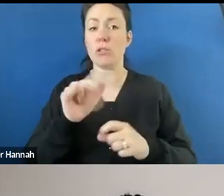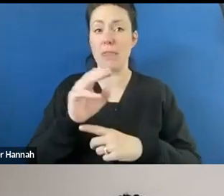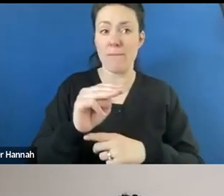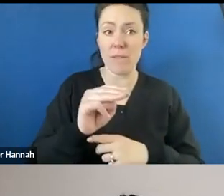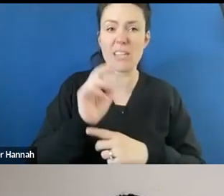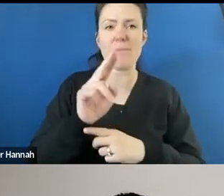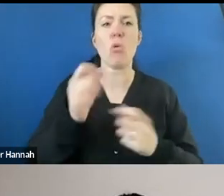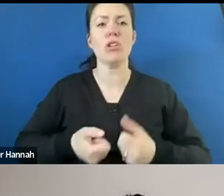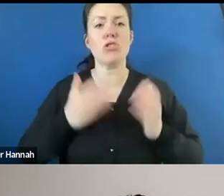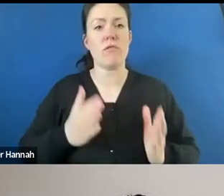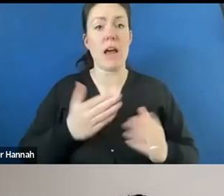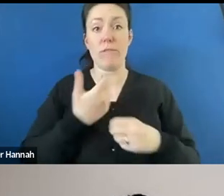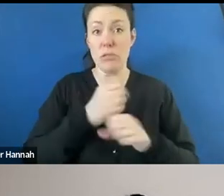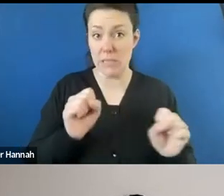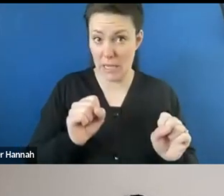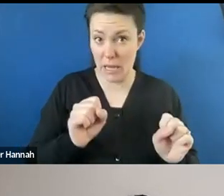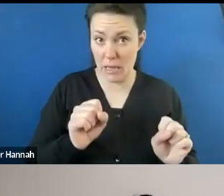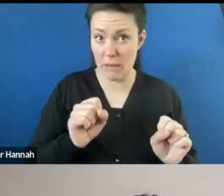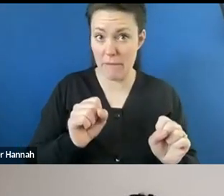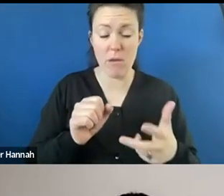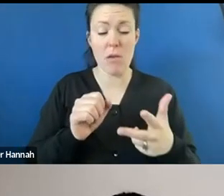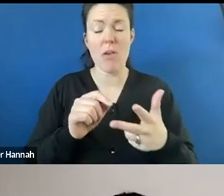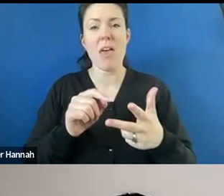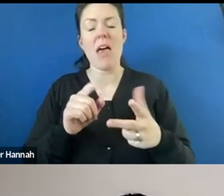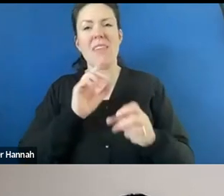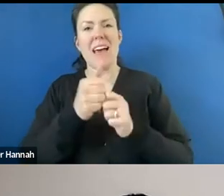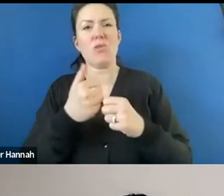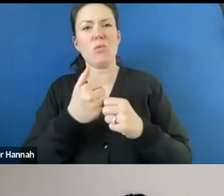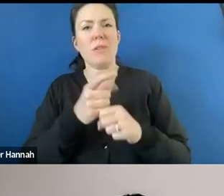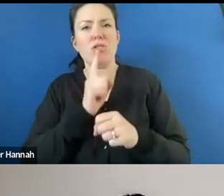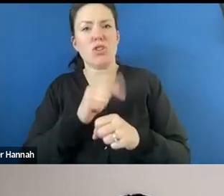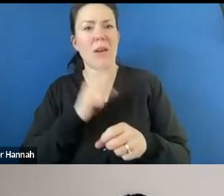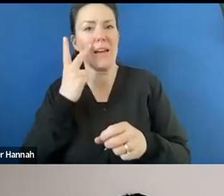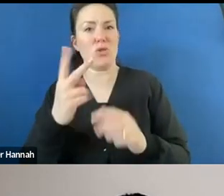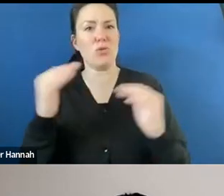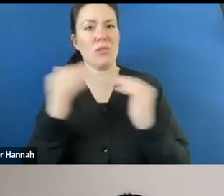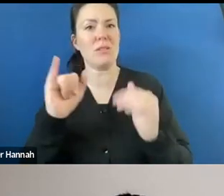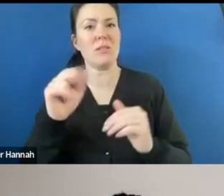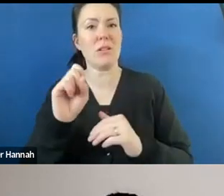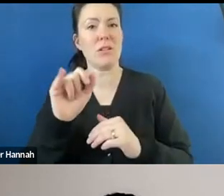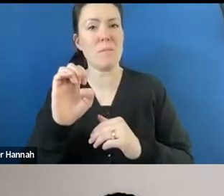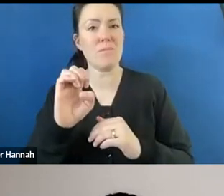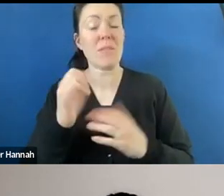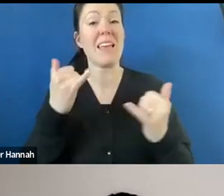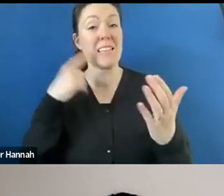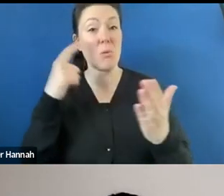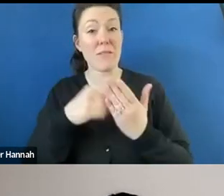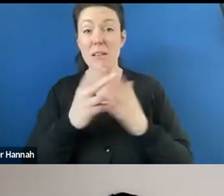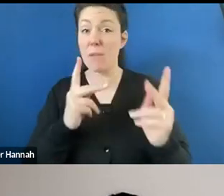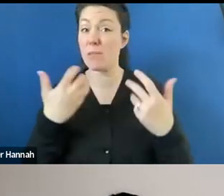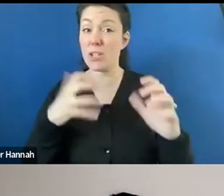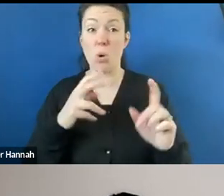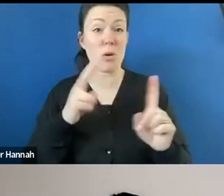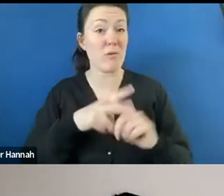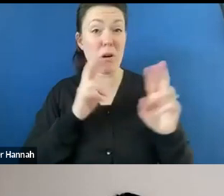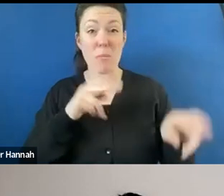the other, that there is justice at the end of the day? Because what we're now seeing is they don't want to come forward to report.